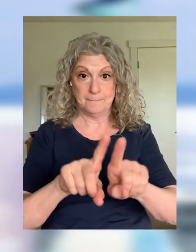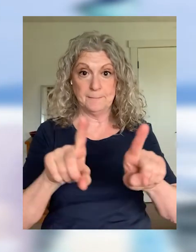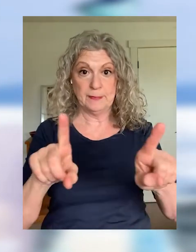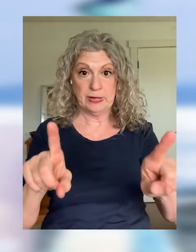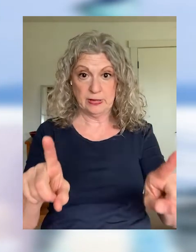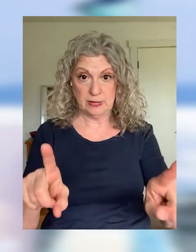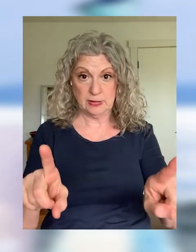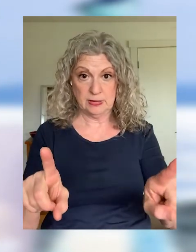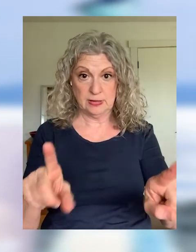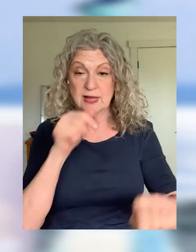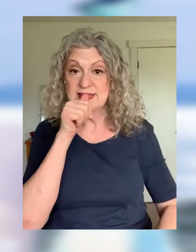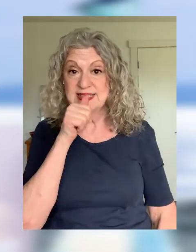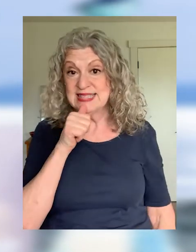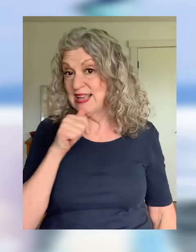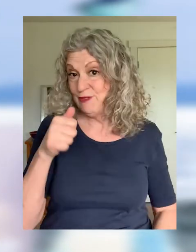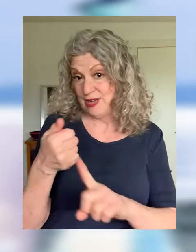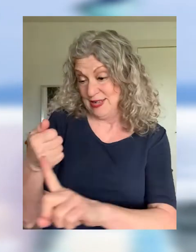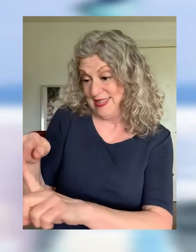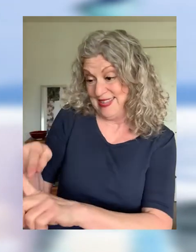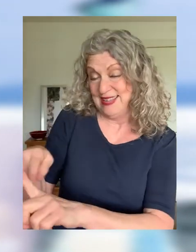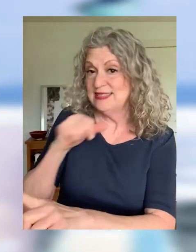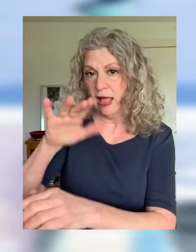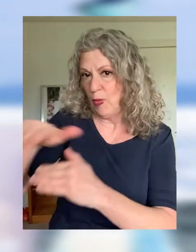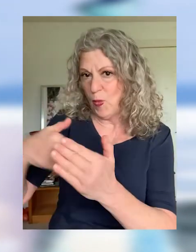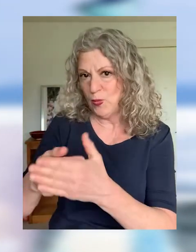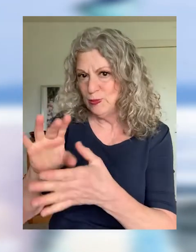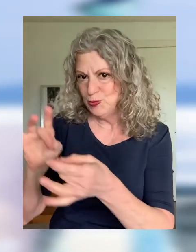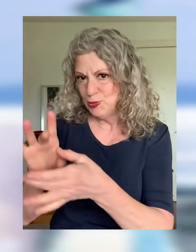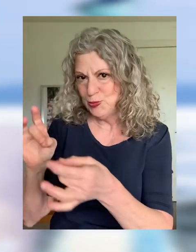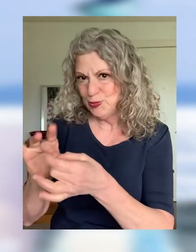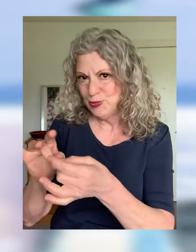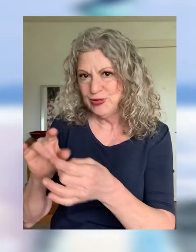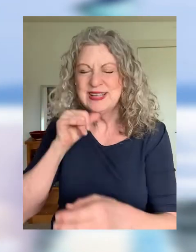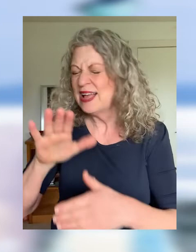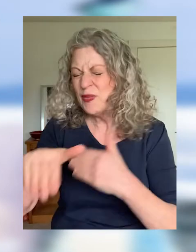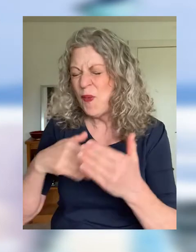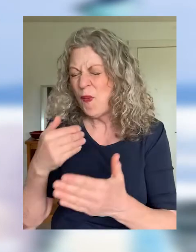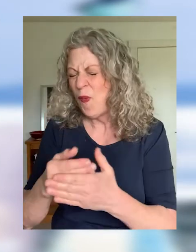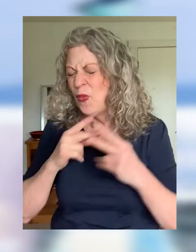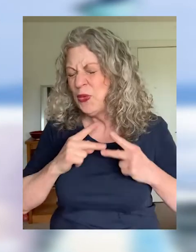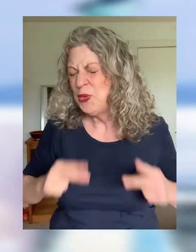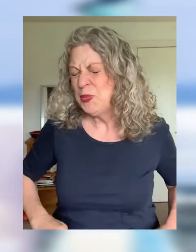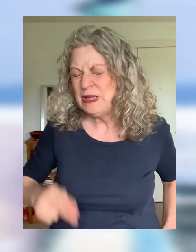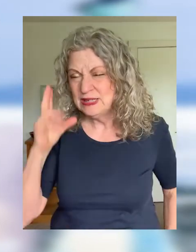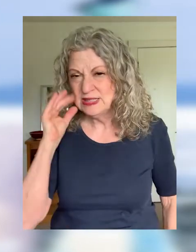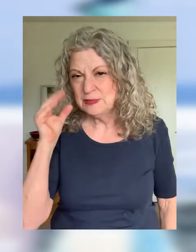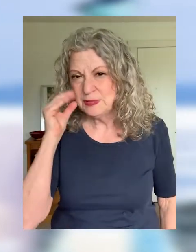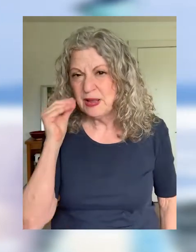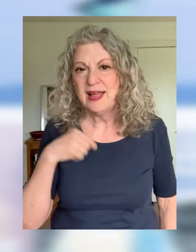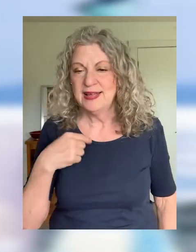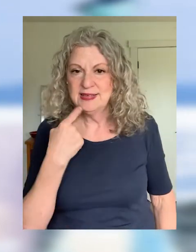but suffering is not the whole story. It's not the whole human experience.